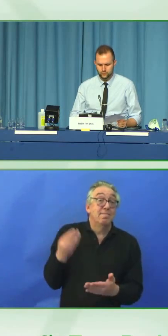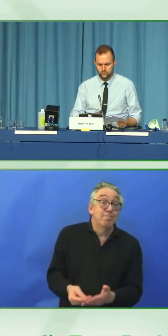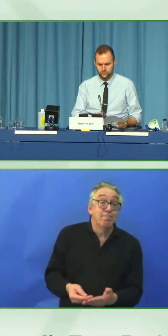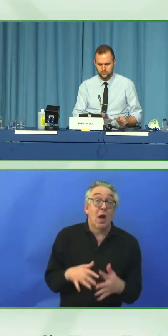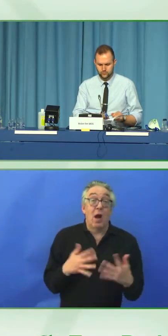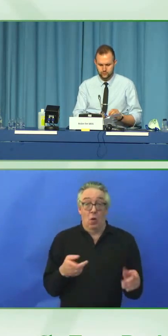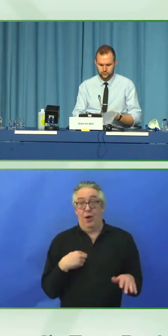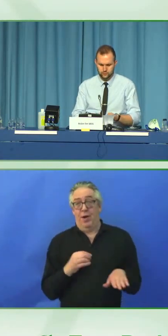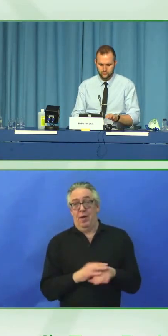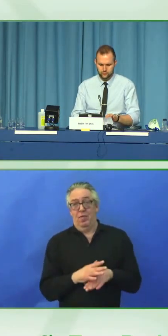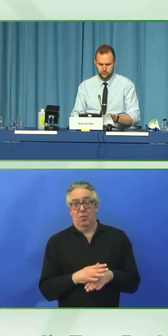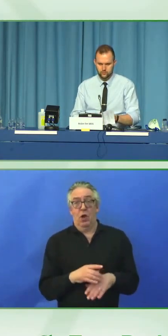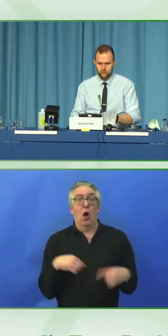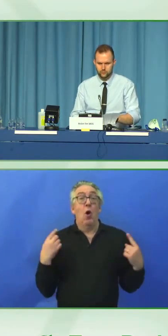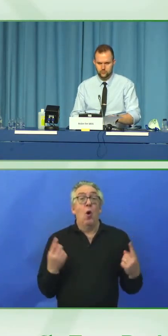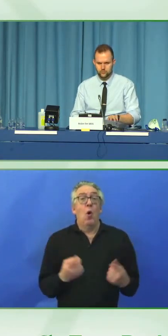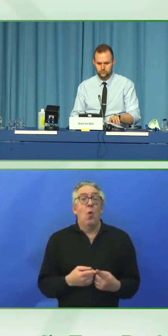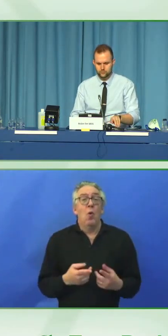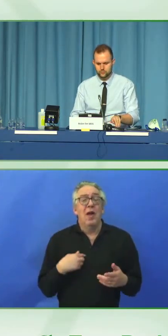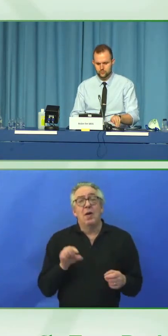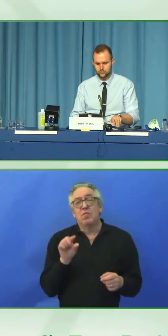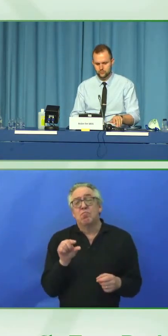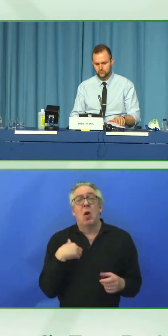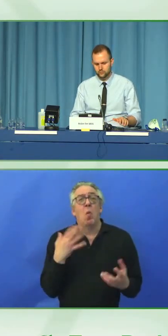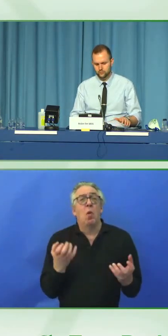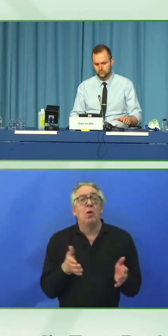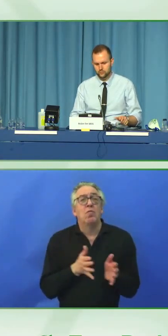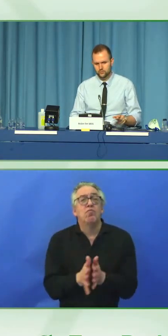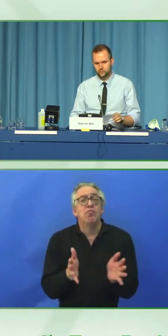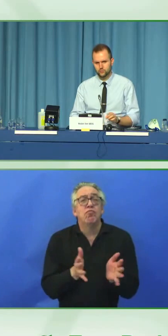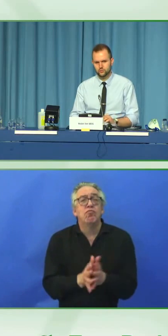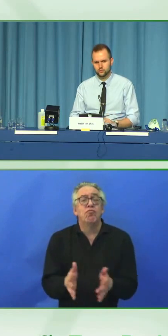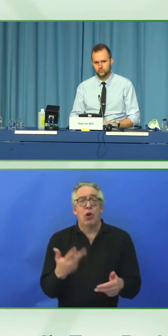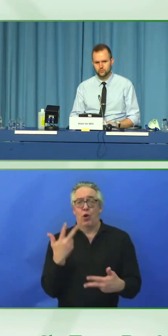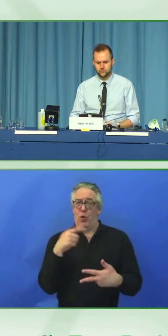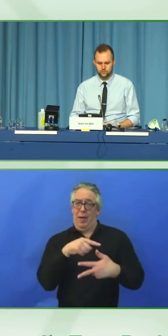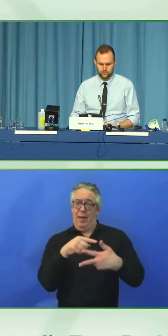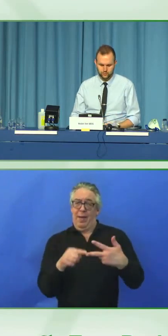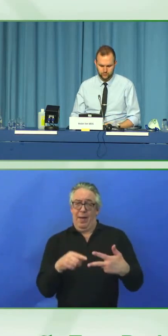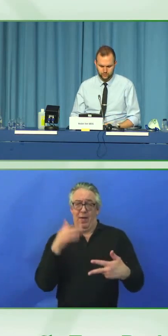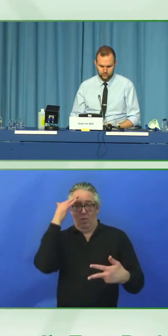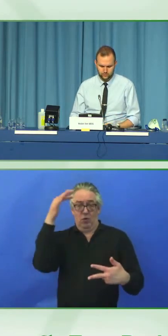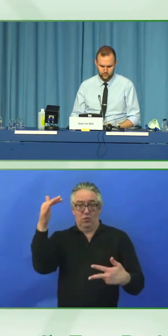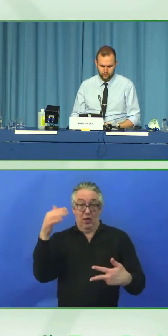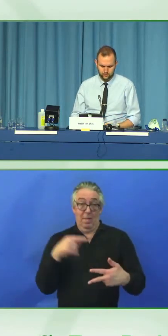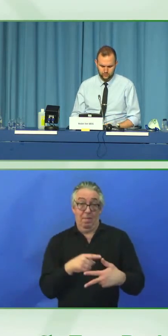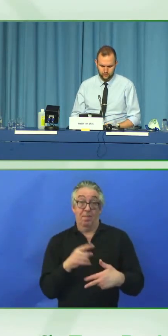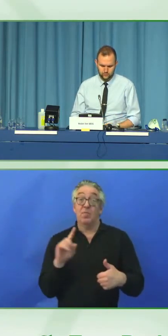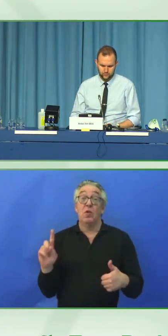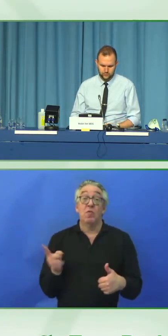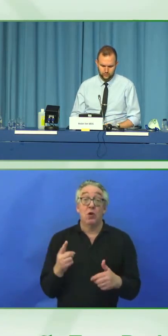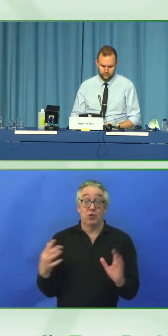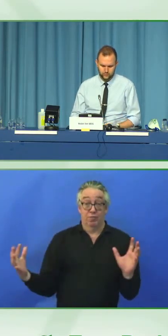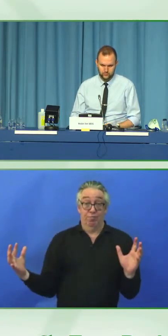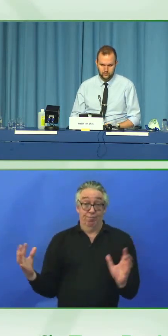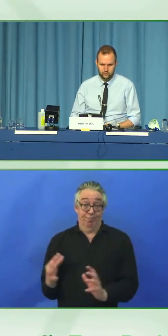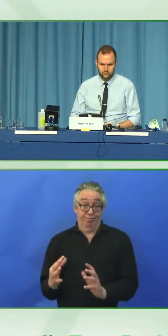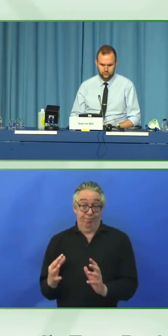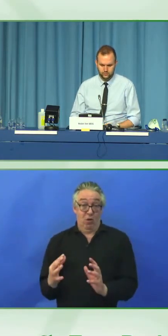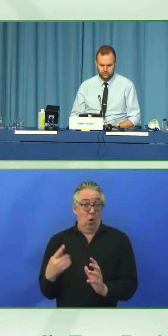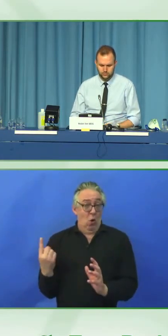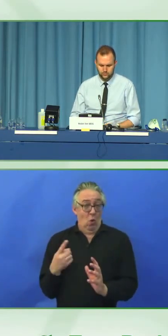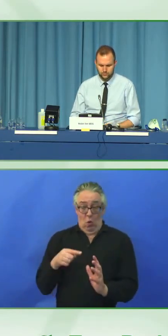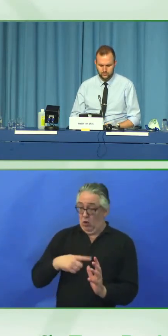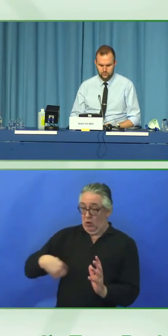principles which make this work so effective. First of all, the composition of the Independent Disability Advisory Group. So as I mentioned